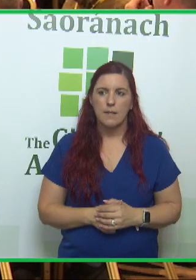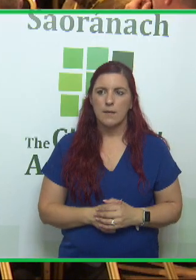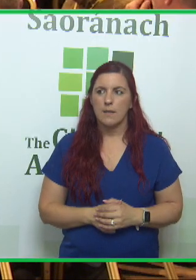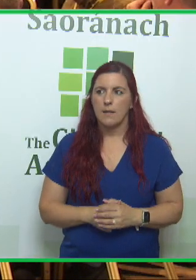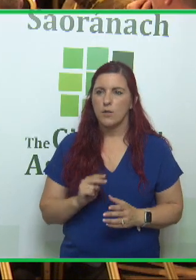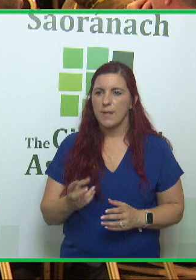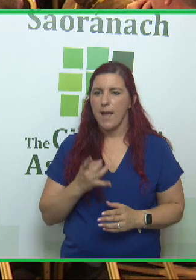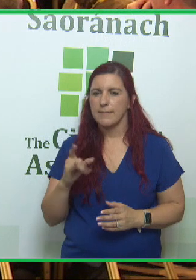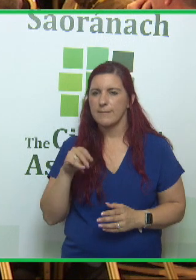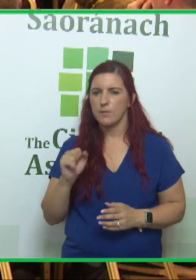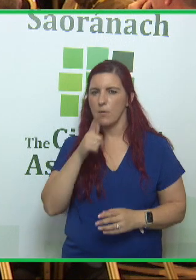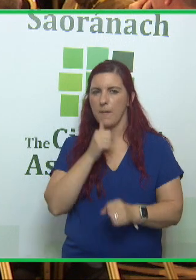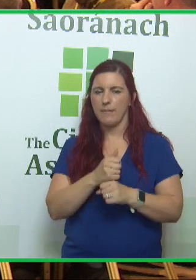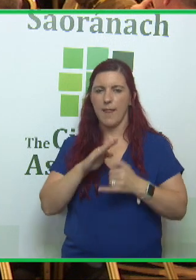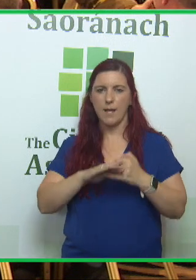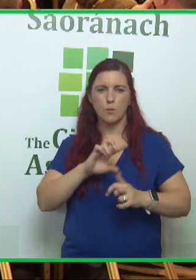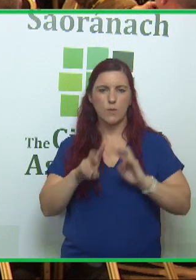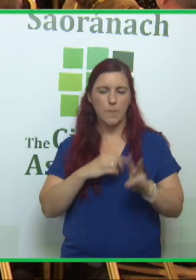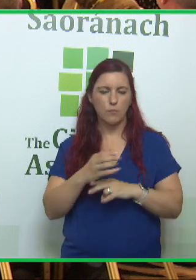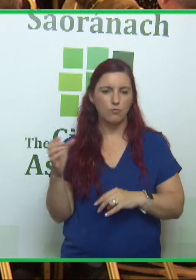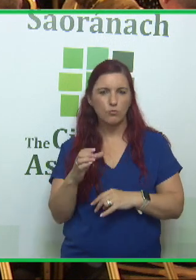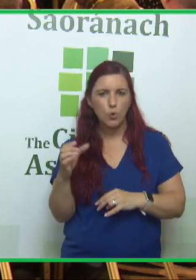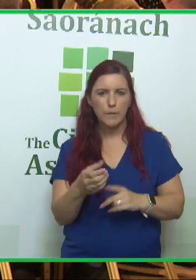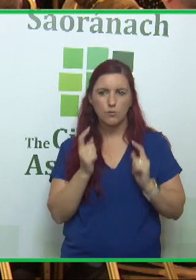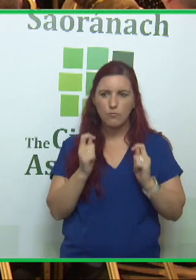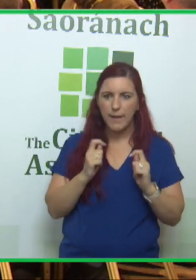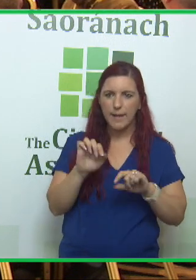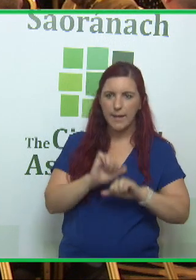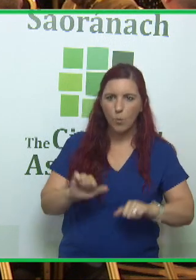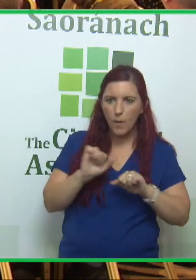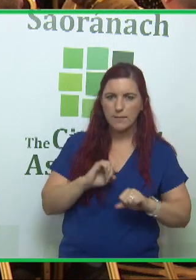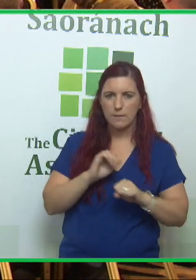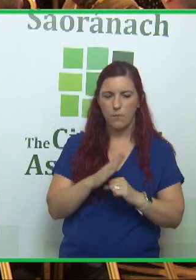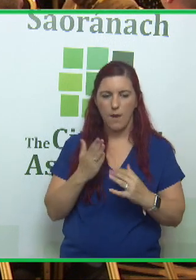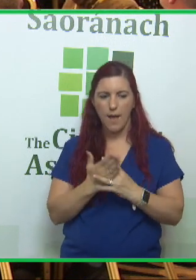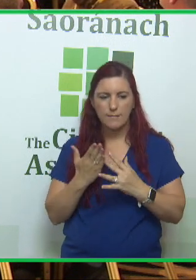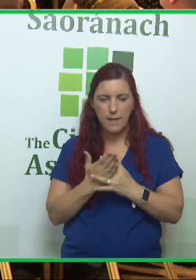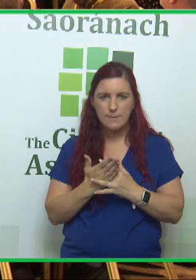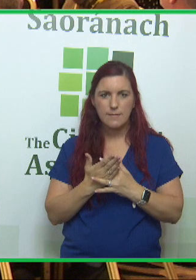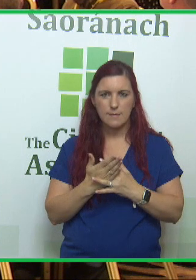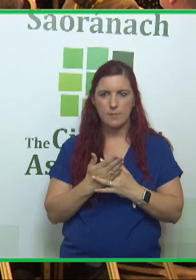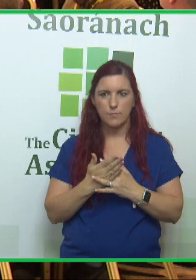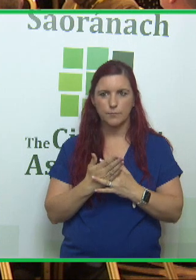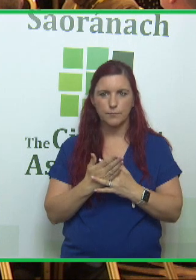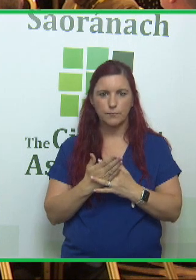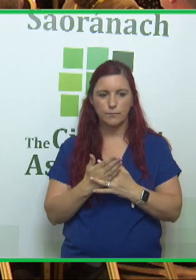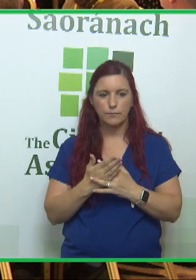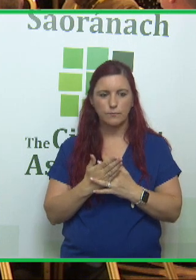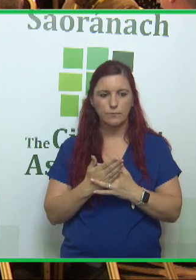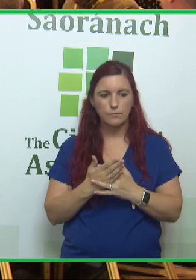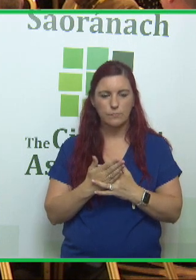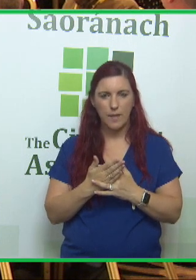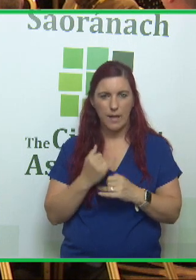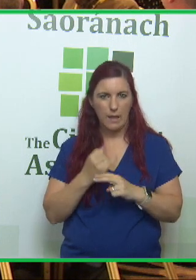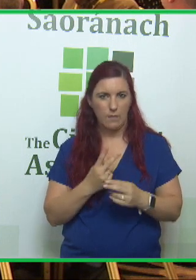on the last question around recruitment, training and waiting times for access and retention indeed of staff just into the voluntary sector? Do you want to